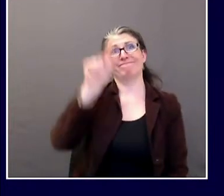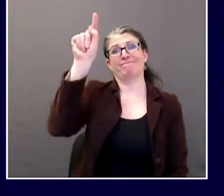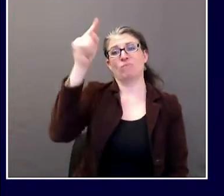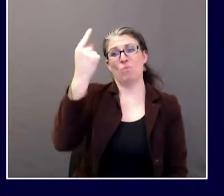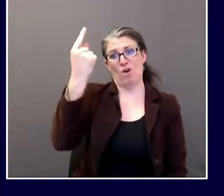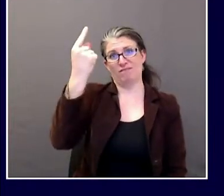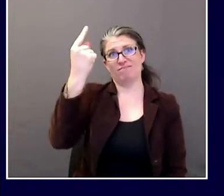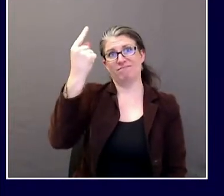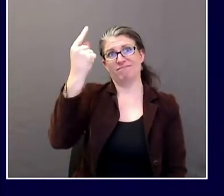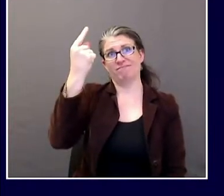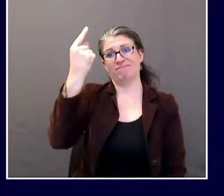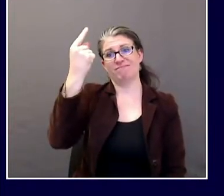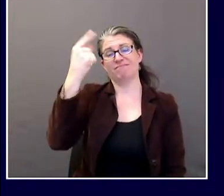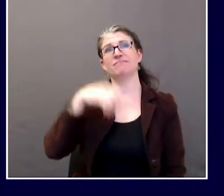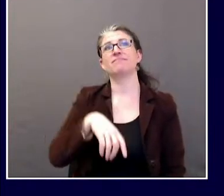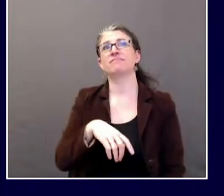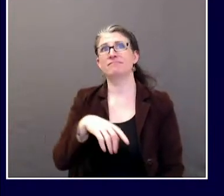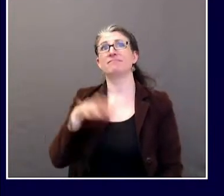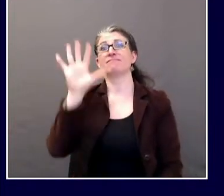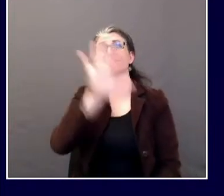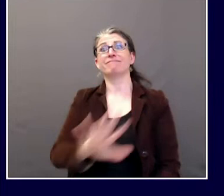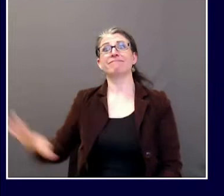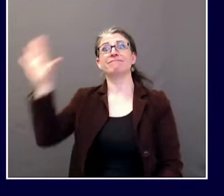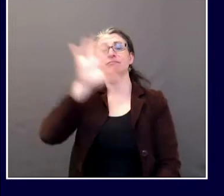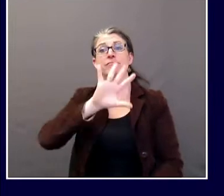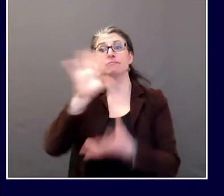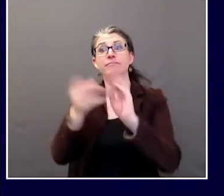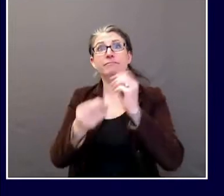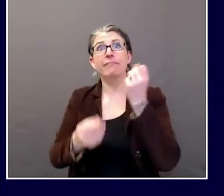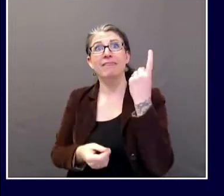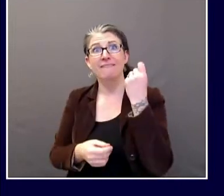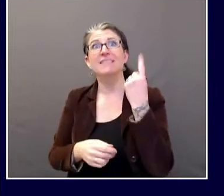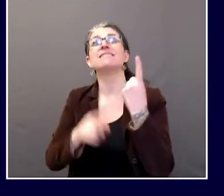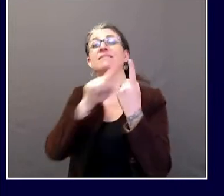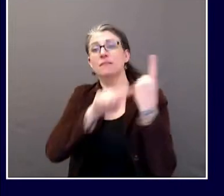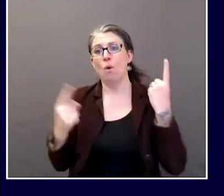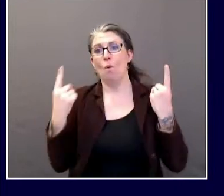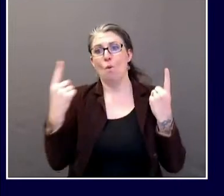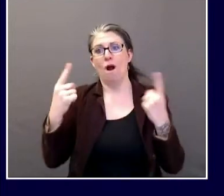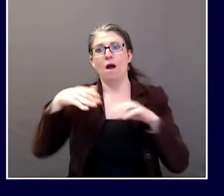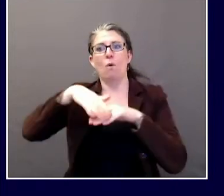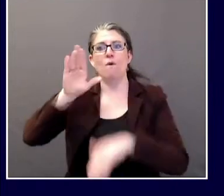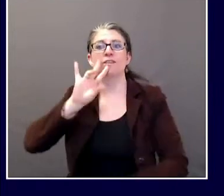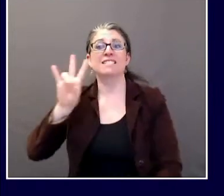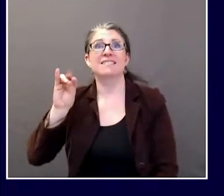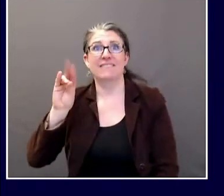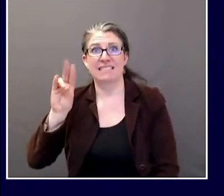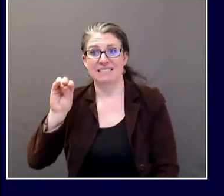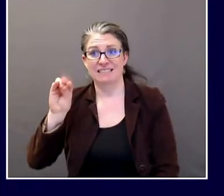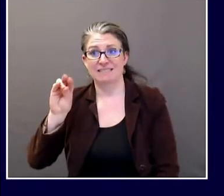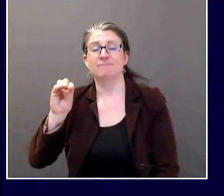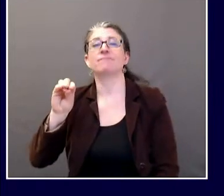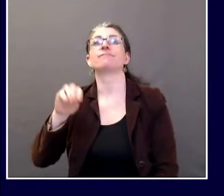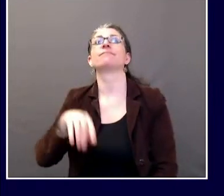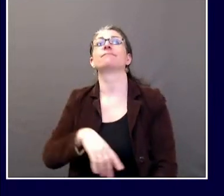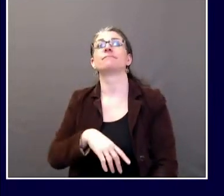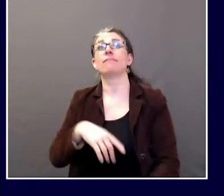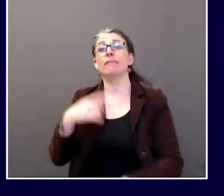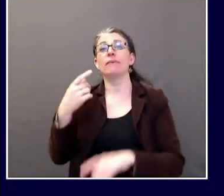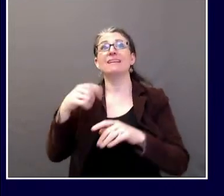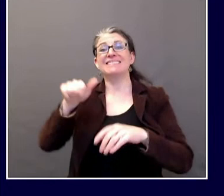Their latest deaths bring in Maine the total number of people who have died with COVID-19 to